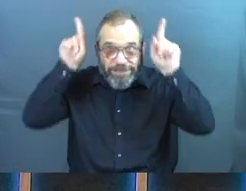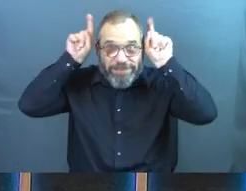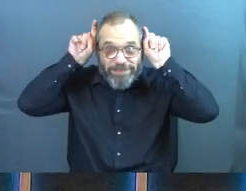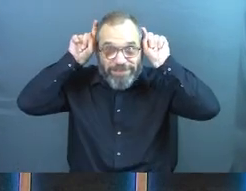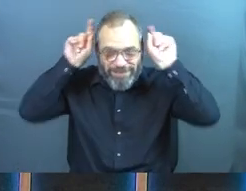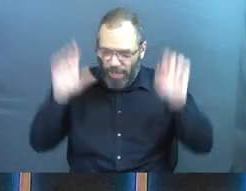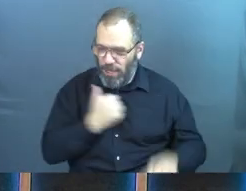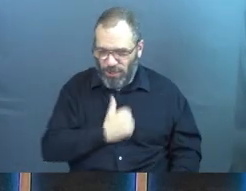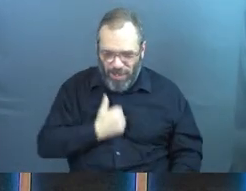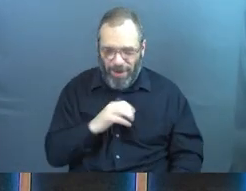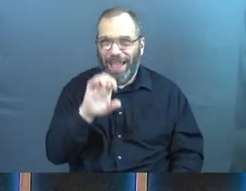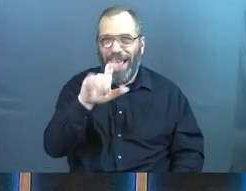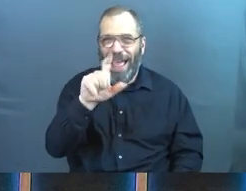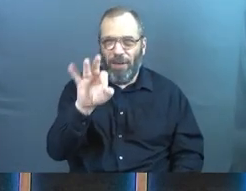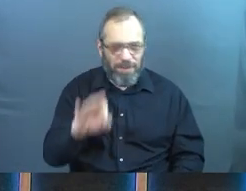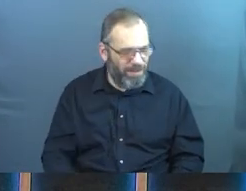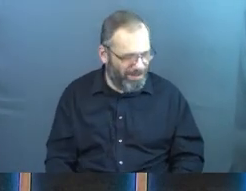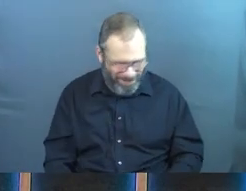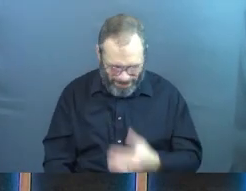Sorry.